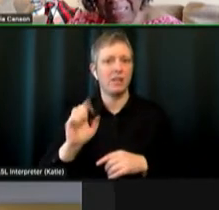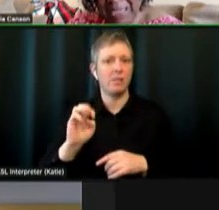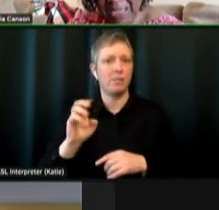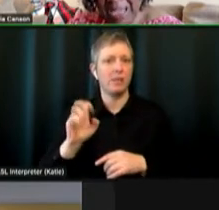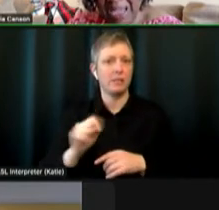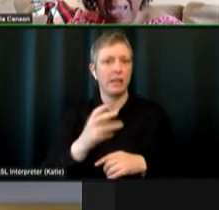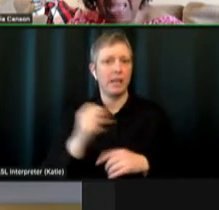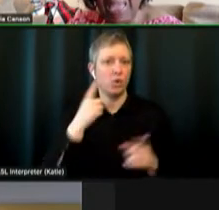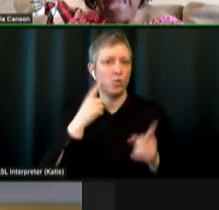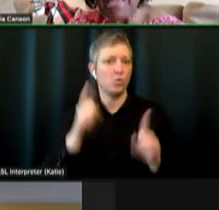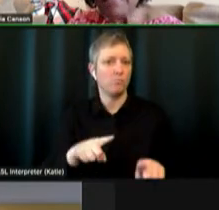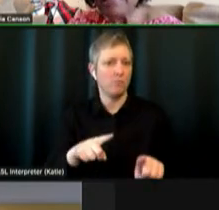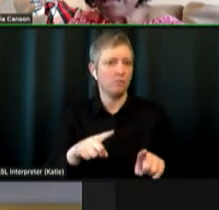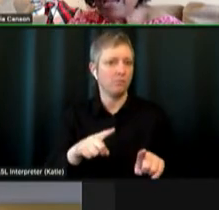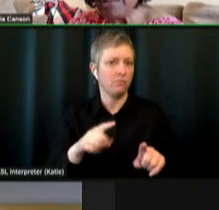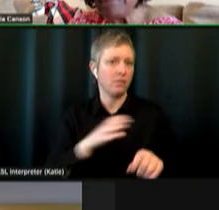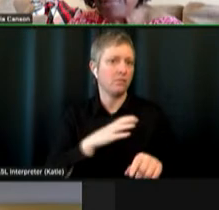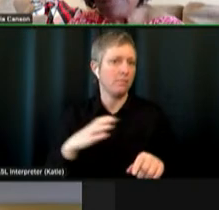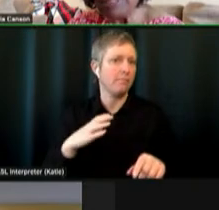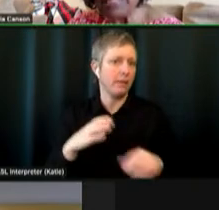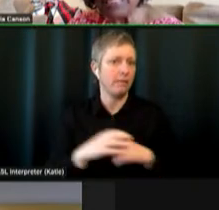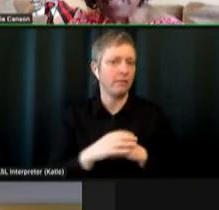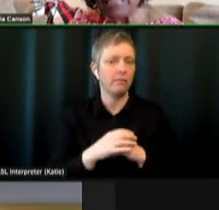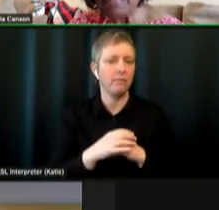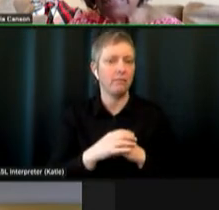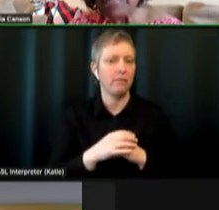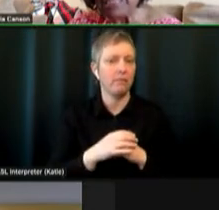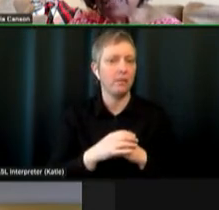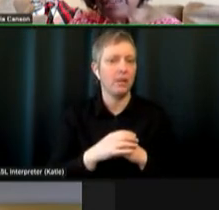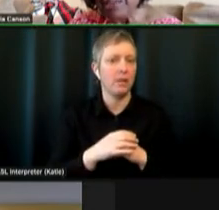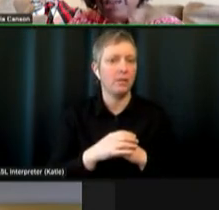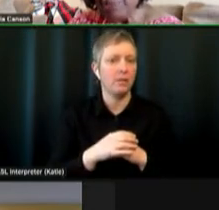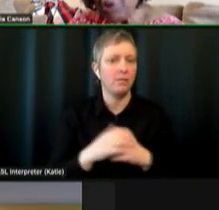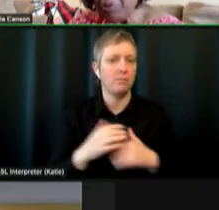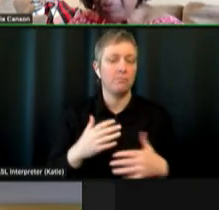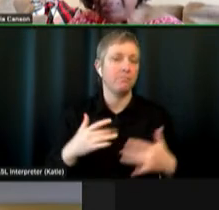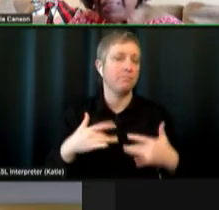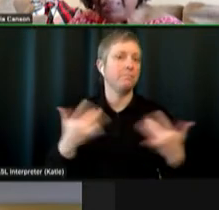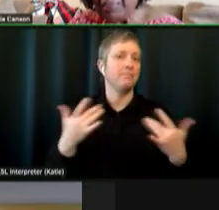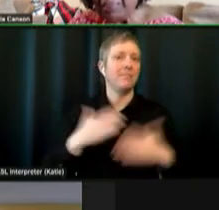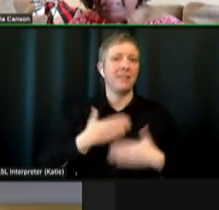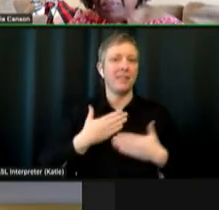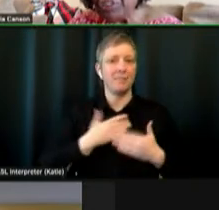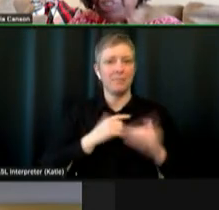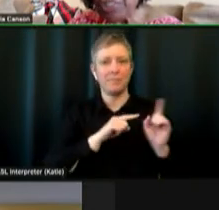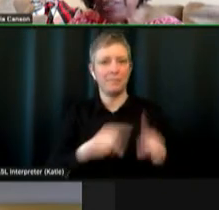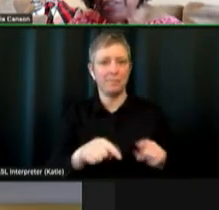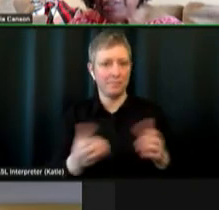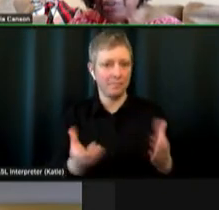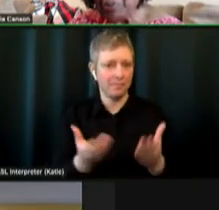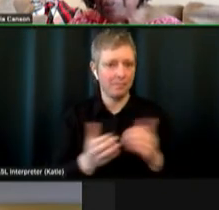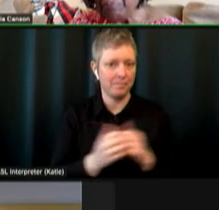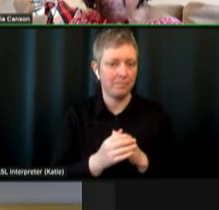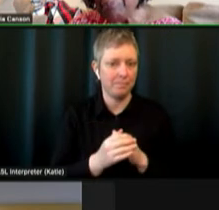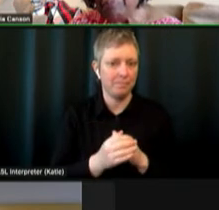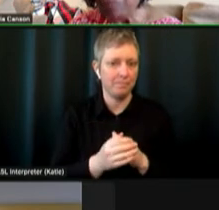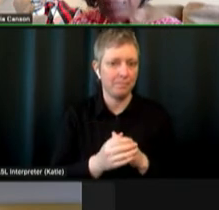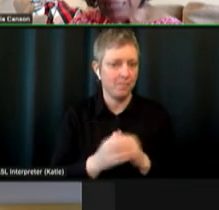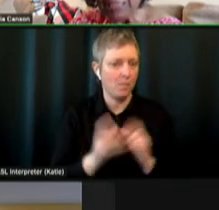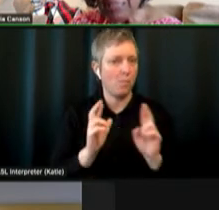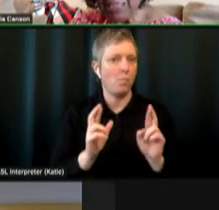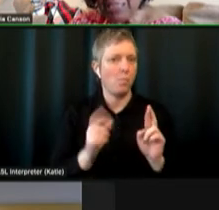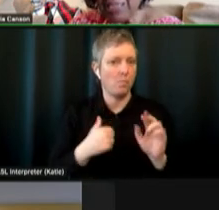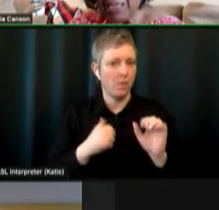Committee. And I'm just glad to be here. I'm hoping that I'll be able to share, and